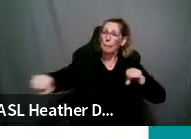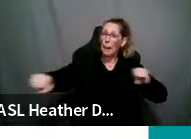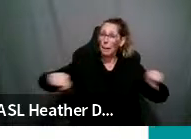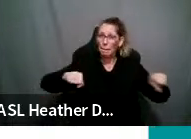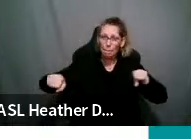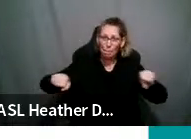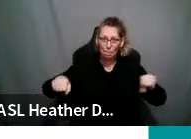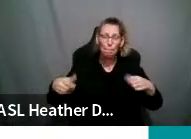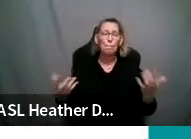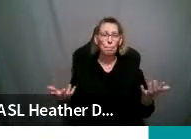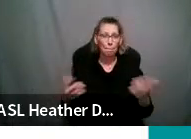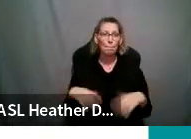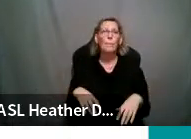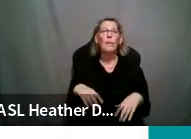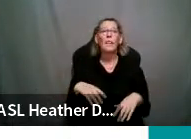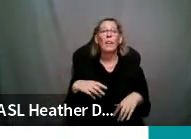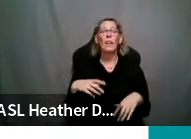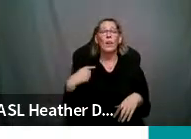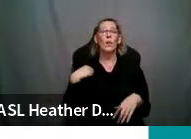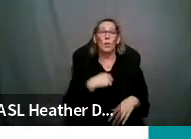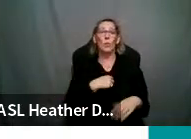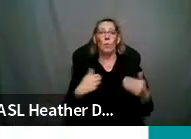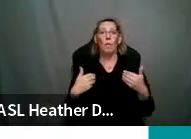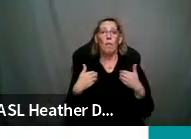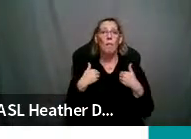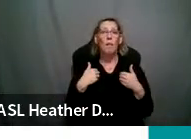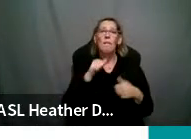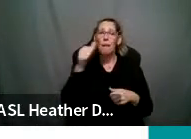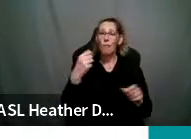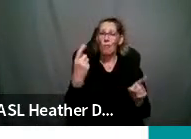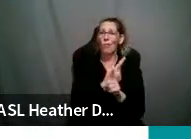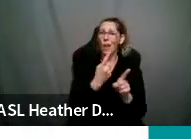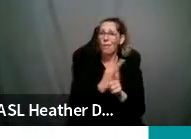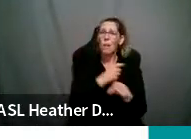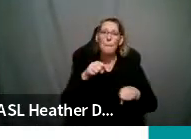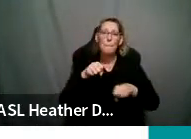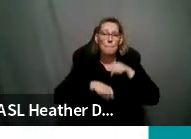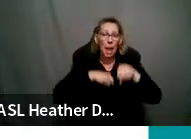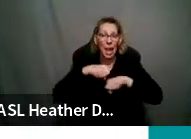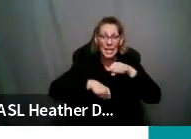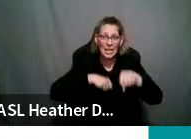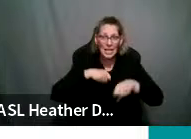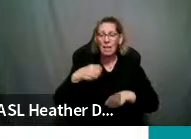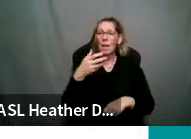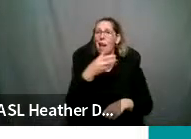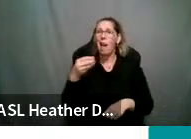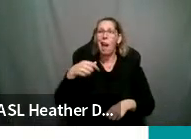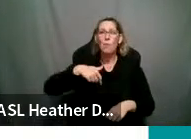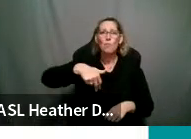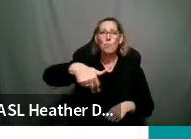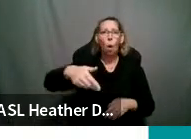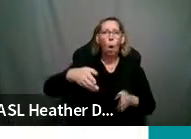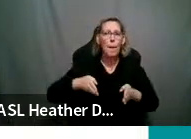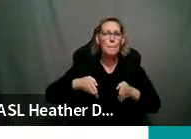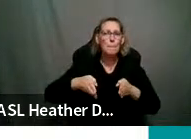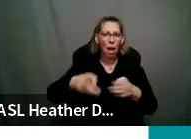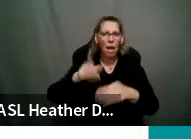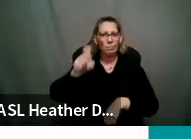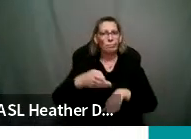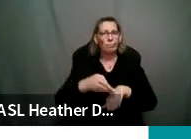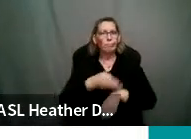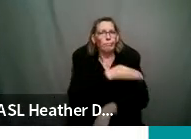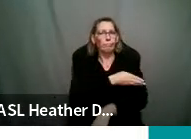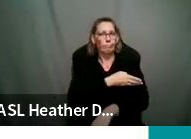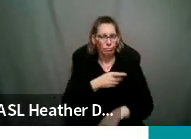earthquake. We have inadequate bike and pedestrian paths that need to be upgraded. And